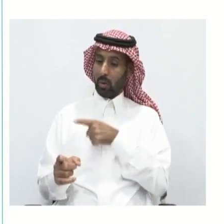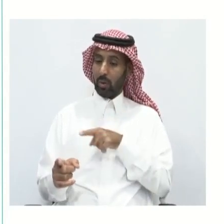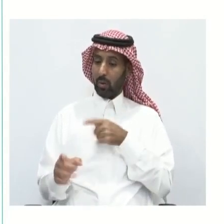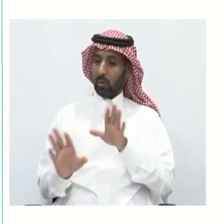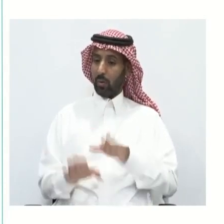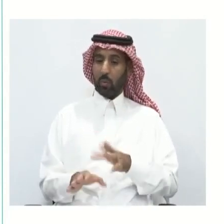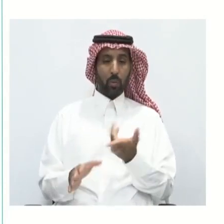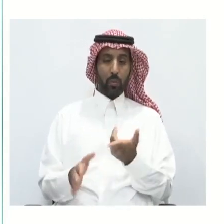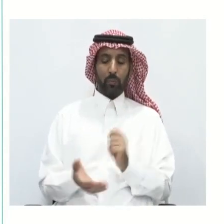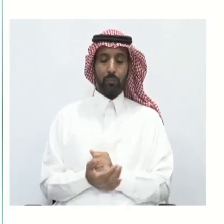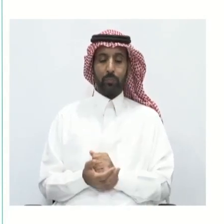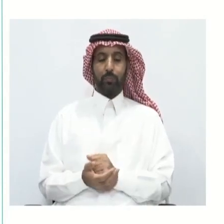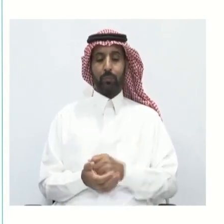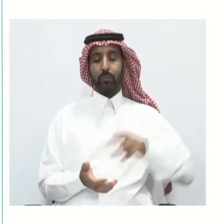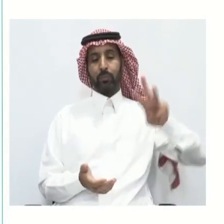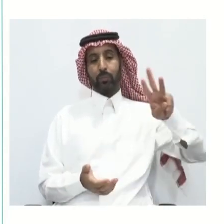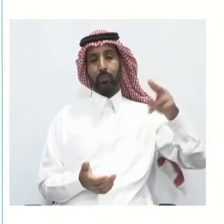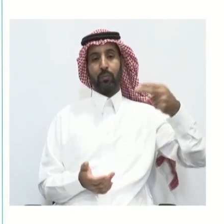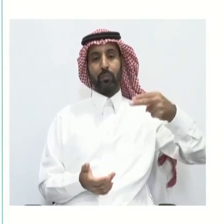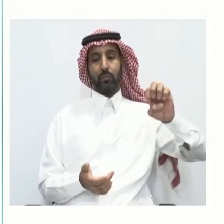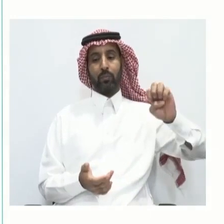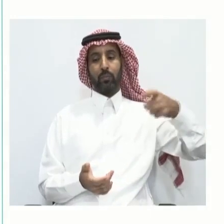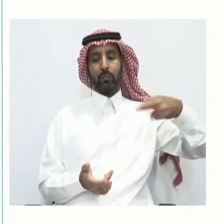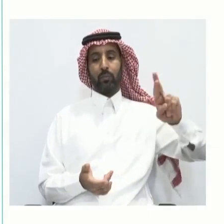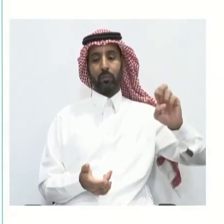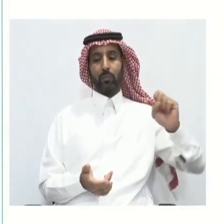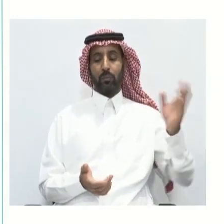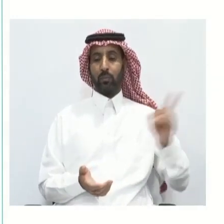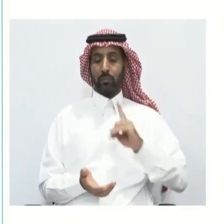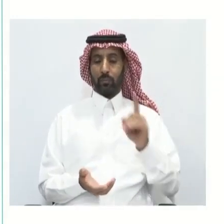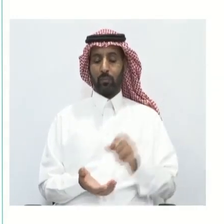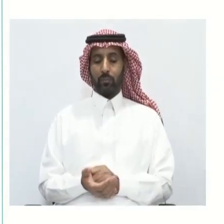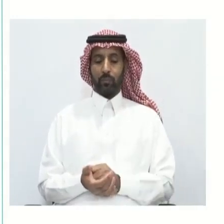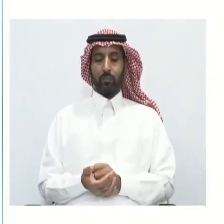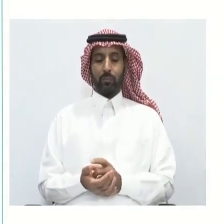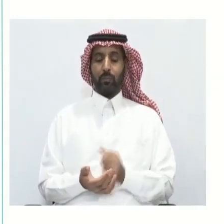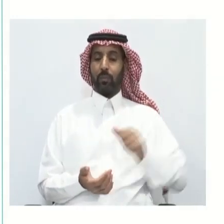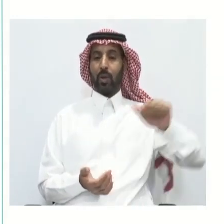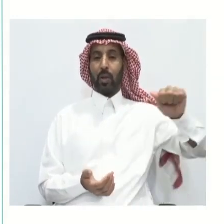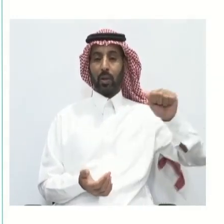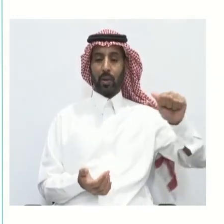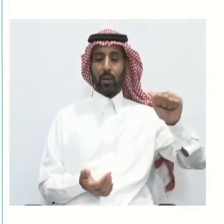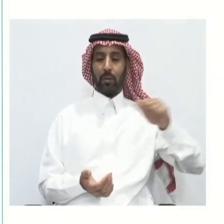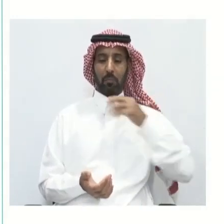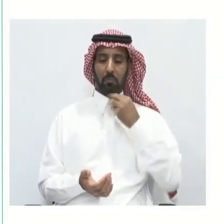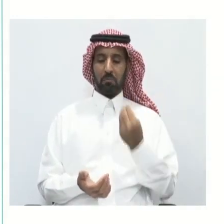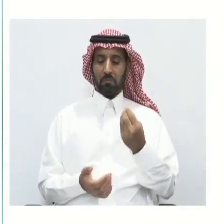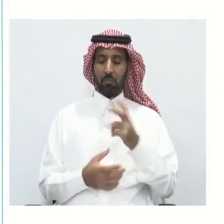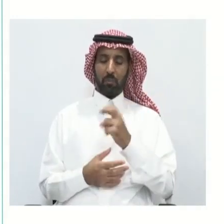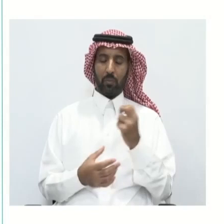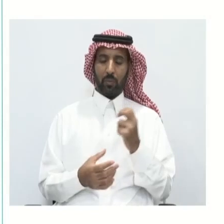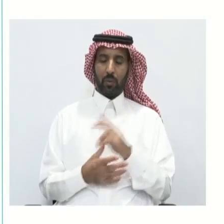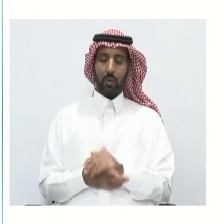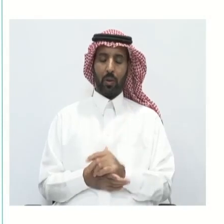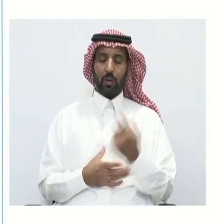answers indicates a location? Very good. It's the letter A. In a beautiful hotel.